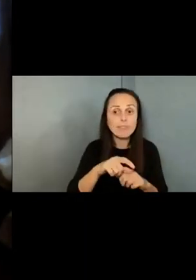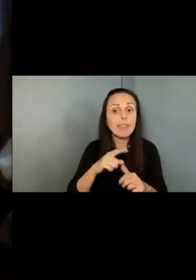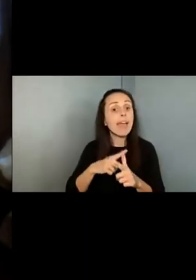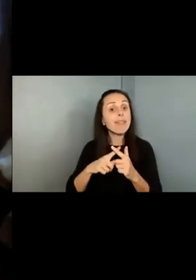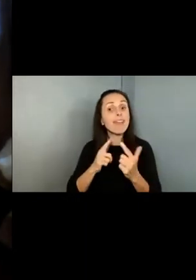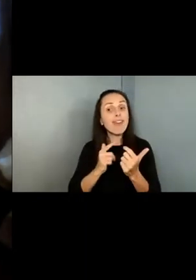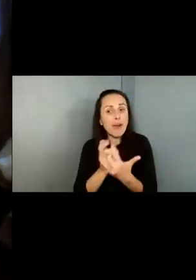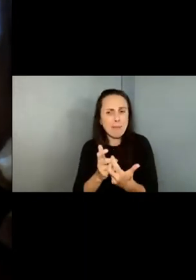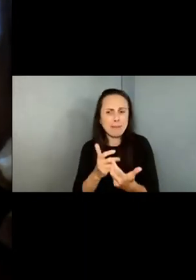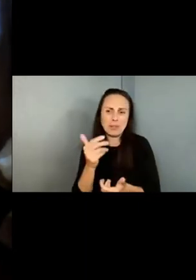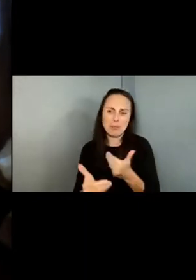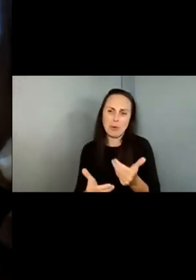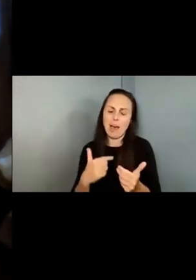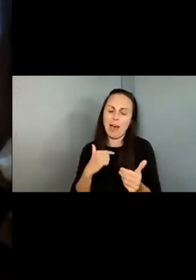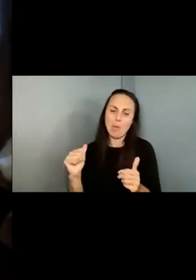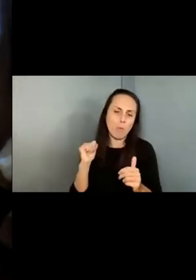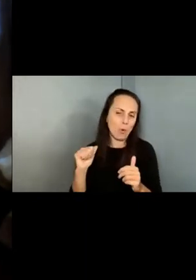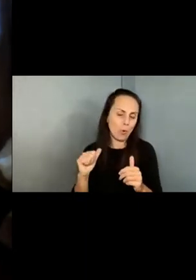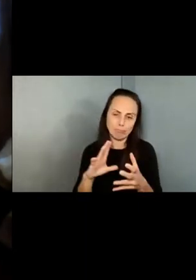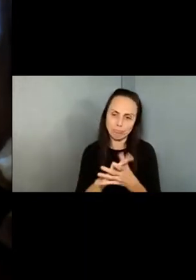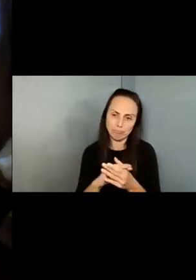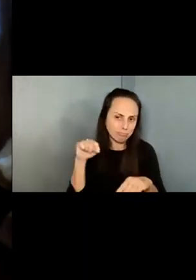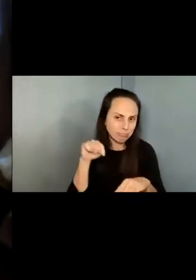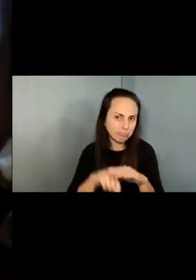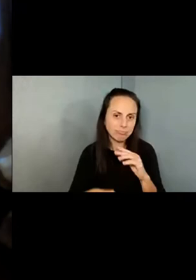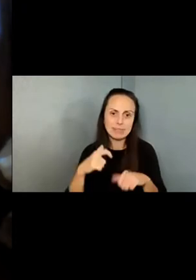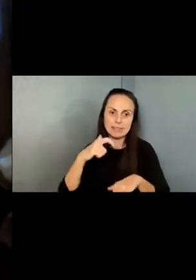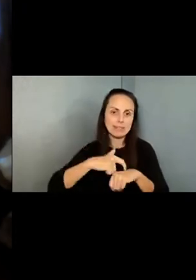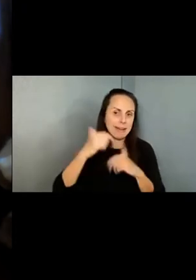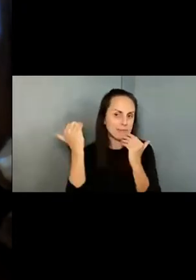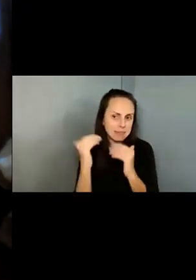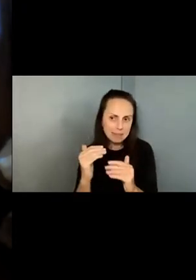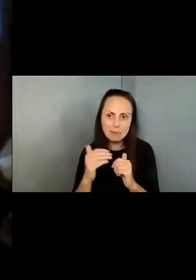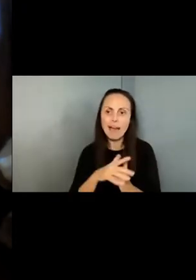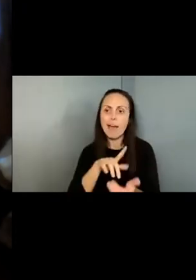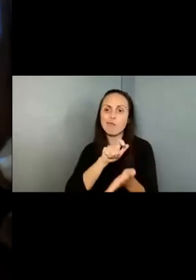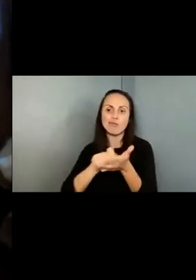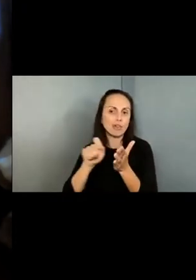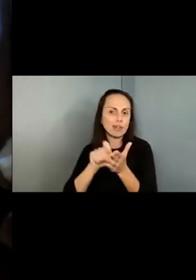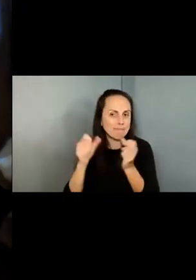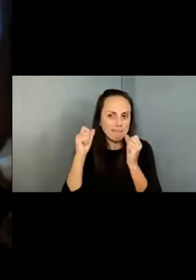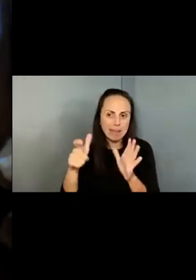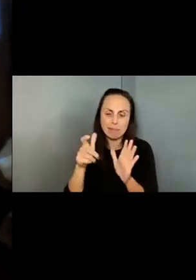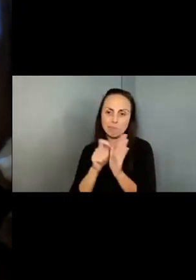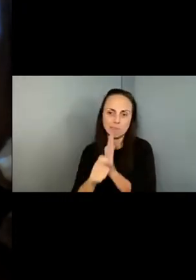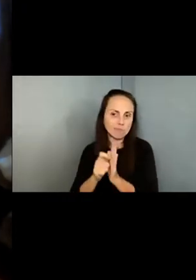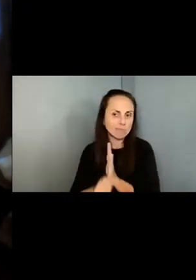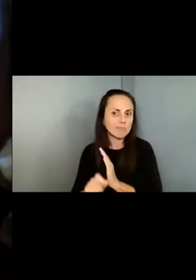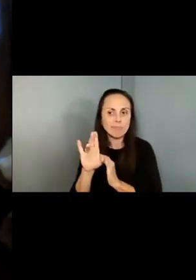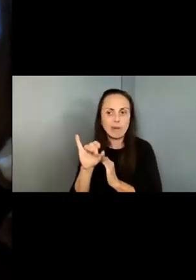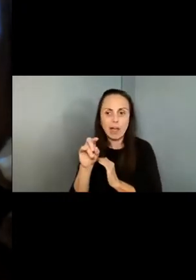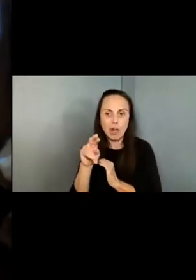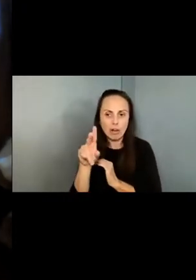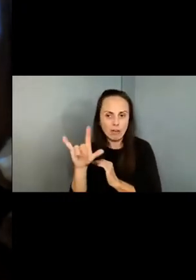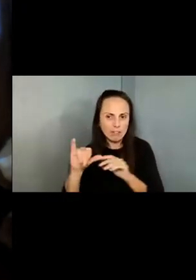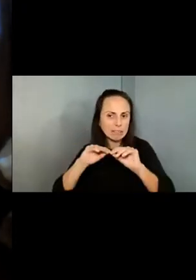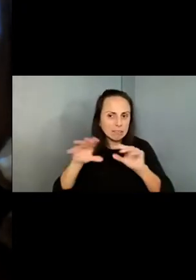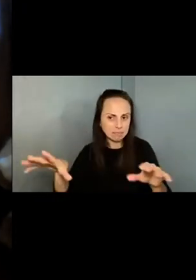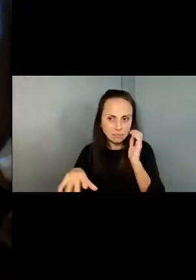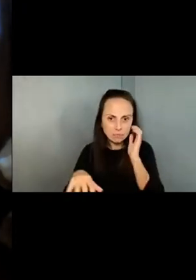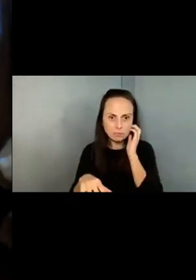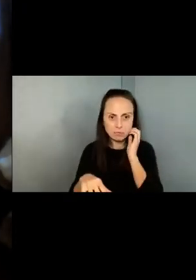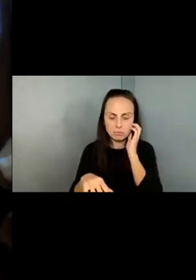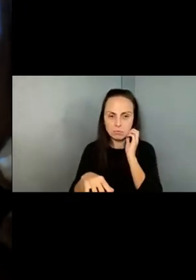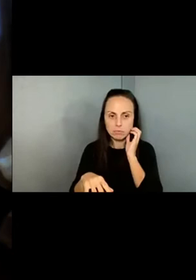process, which I won't go into much because we have limited time, and I've written about it in the annotated bibliography that we circulated, and